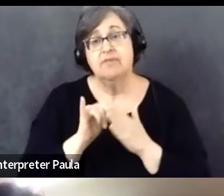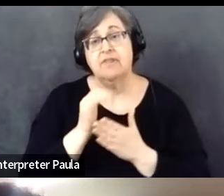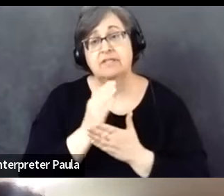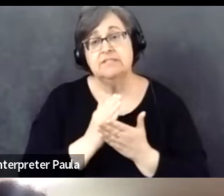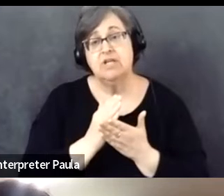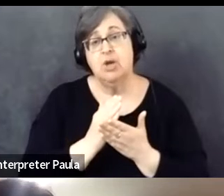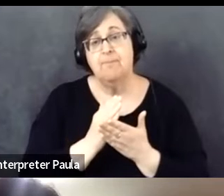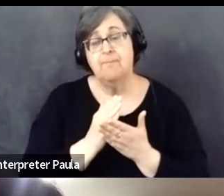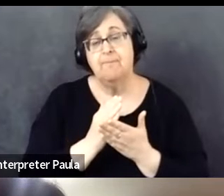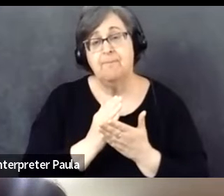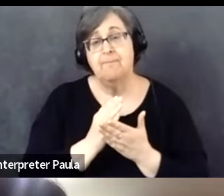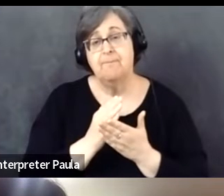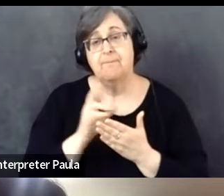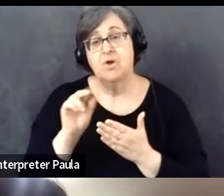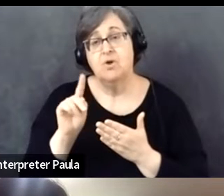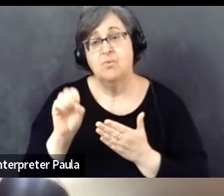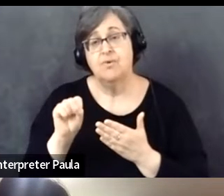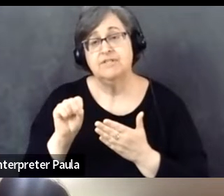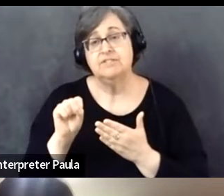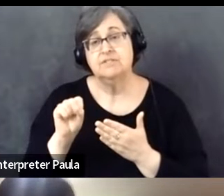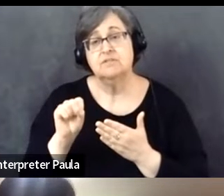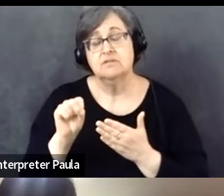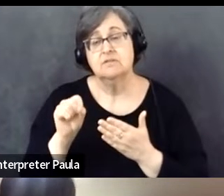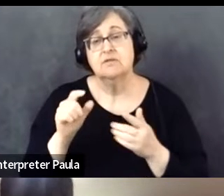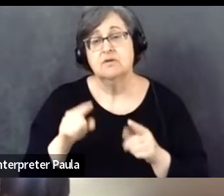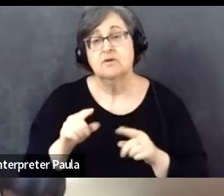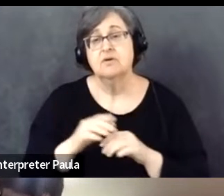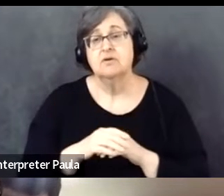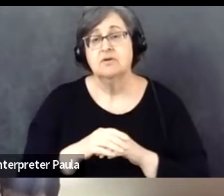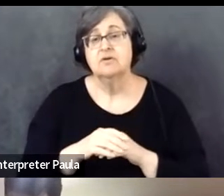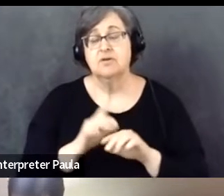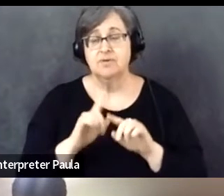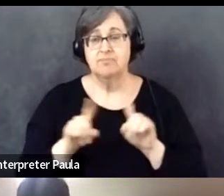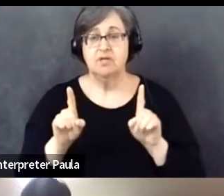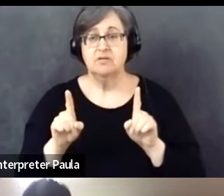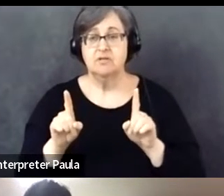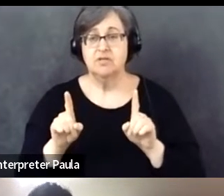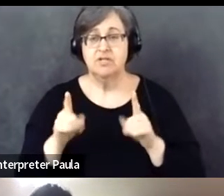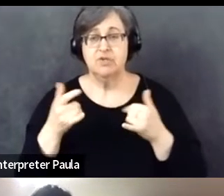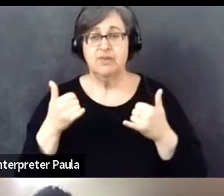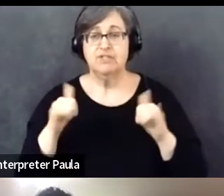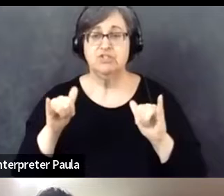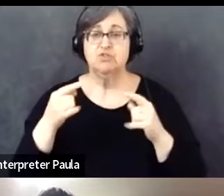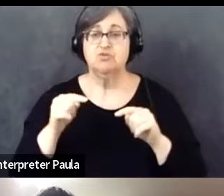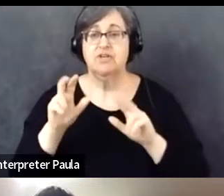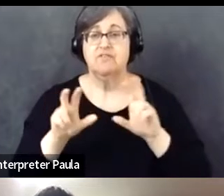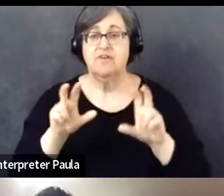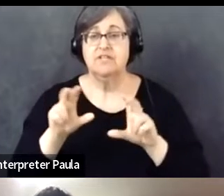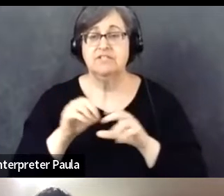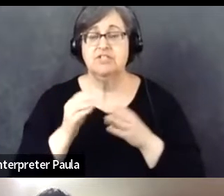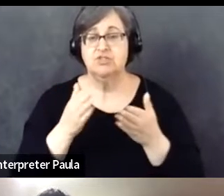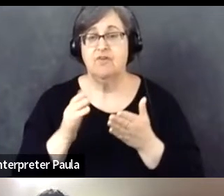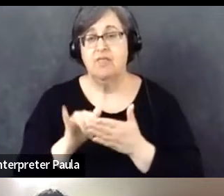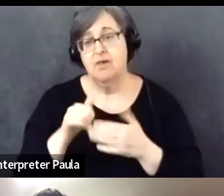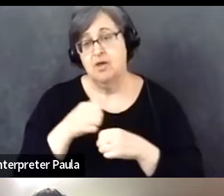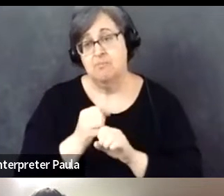these rates are coming through. I believe they're from Muscatine, but just the idea that they're still trying to invest in those services. So that makes